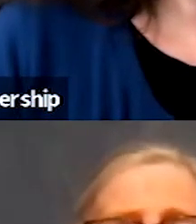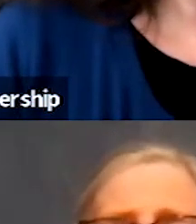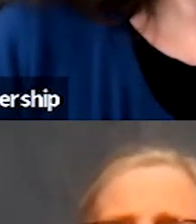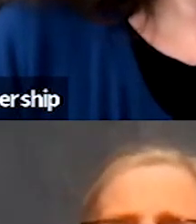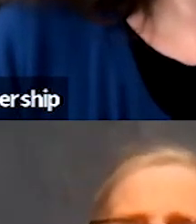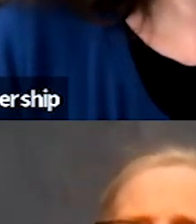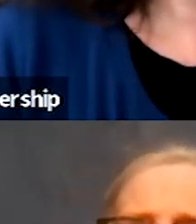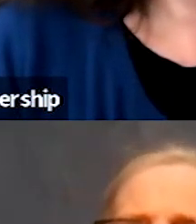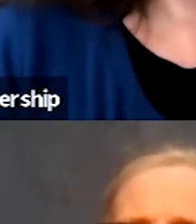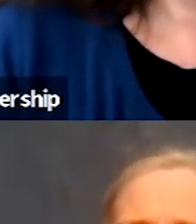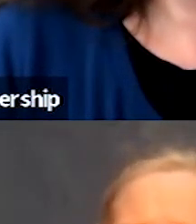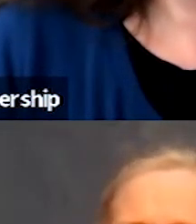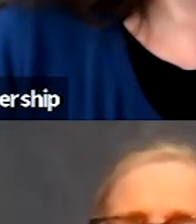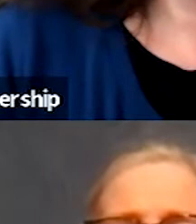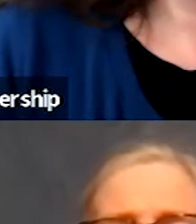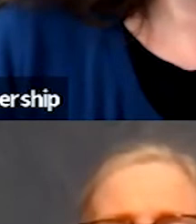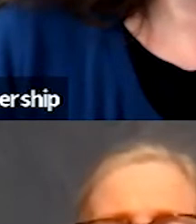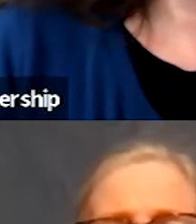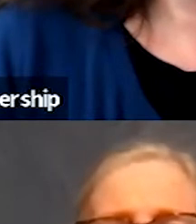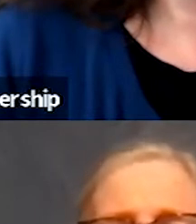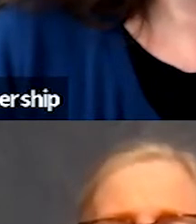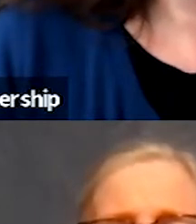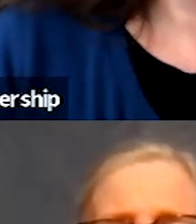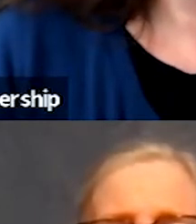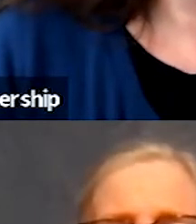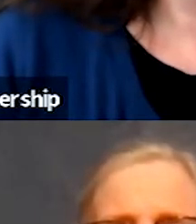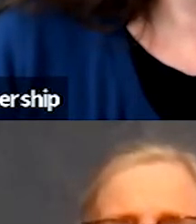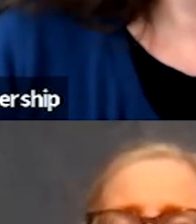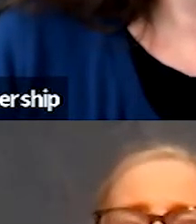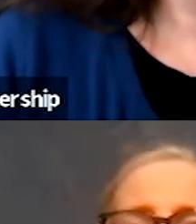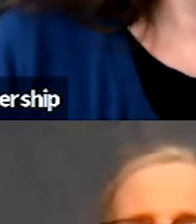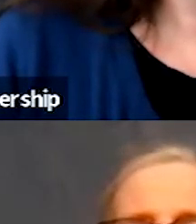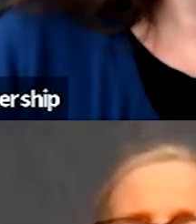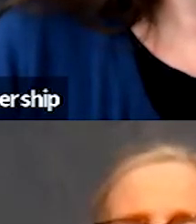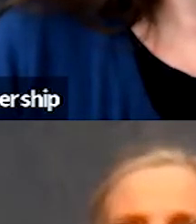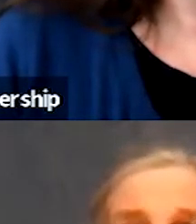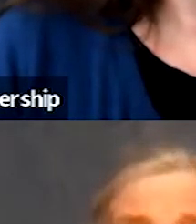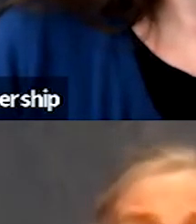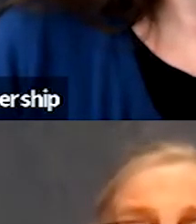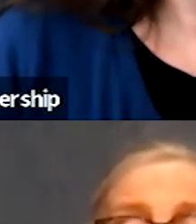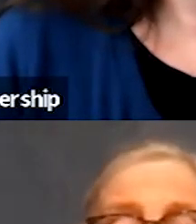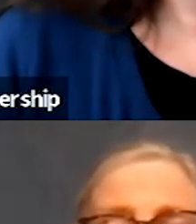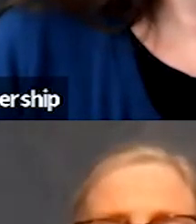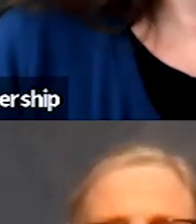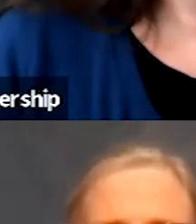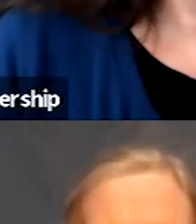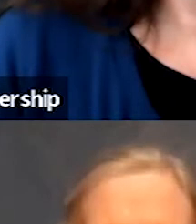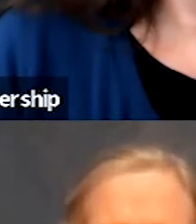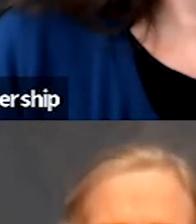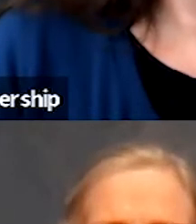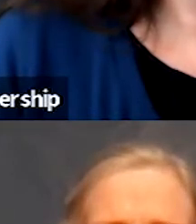As mentioned, my name is Lisa Borrego, and I'm the Director of Family Engagement for the California Department of Education. It's my pleasure to be